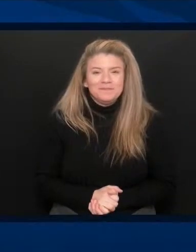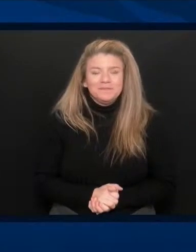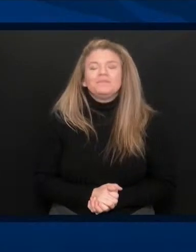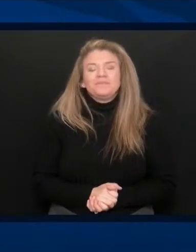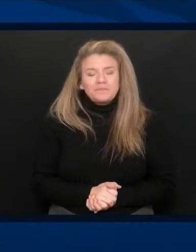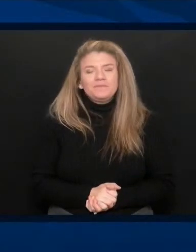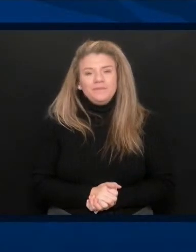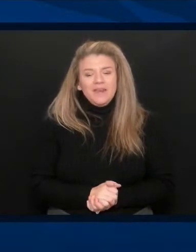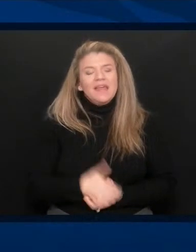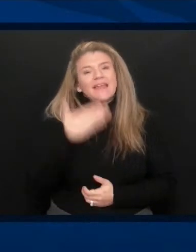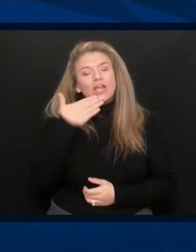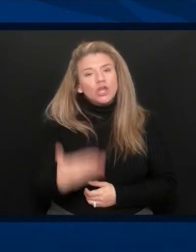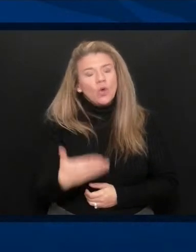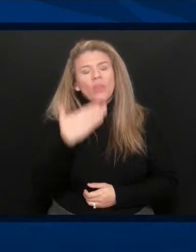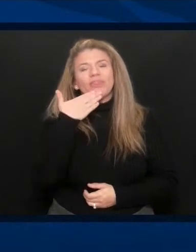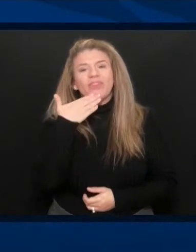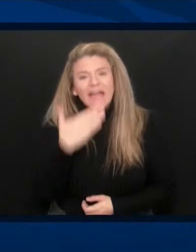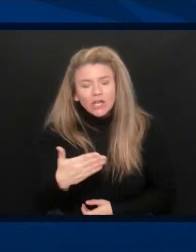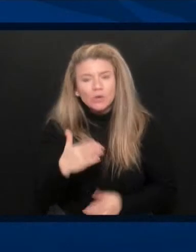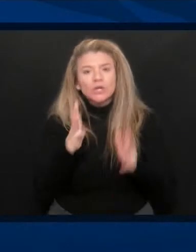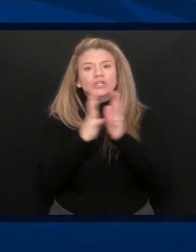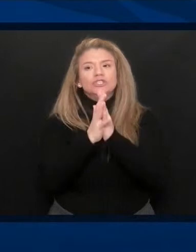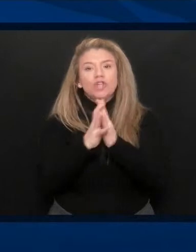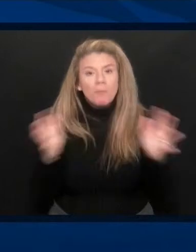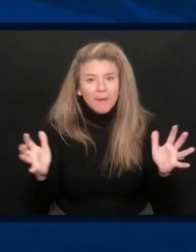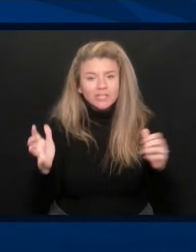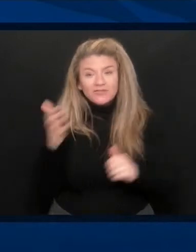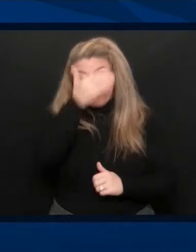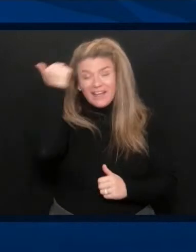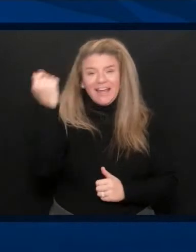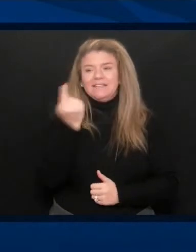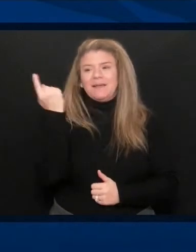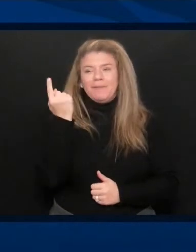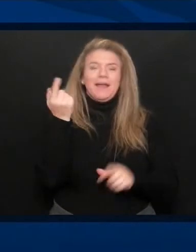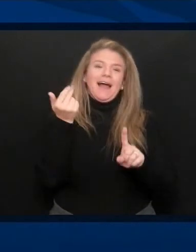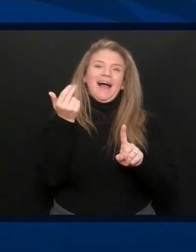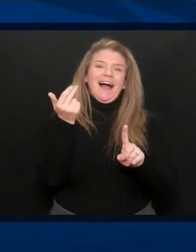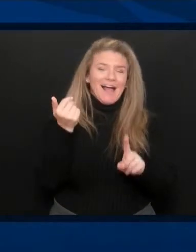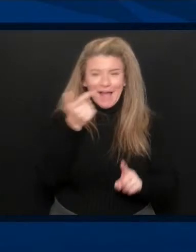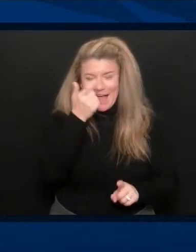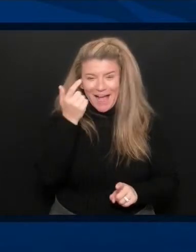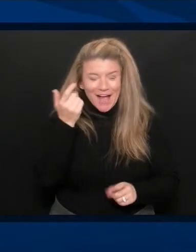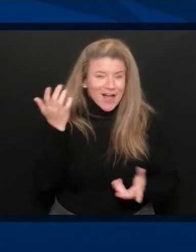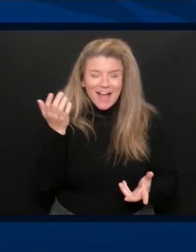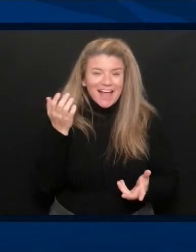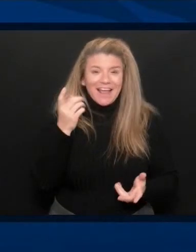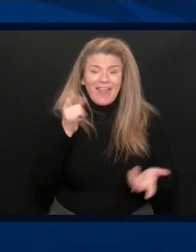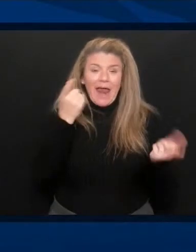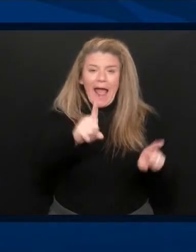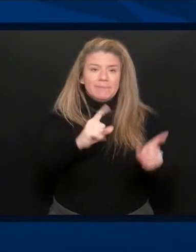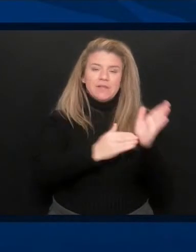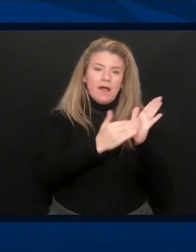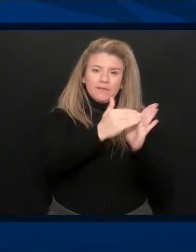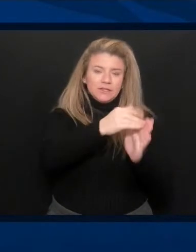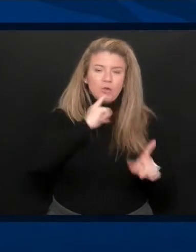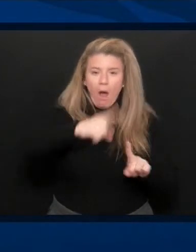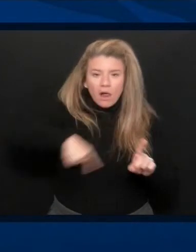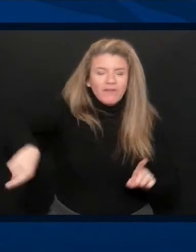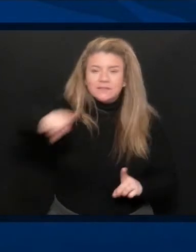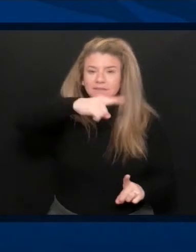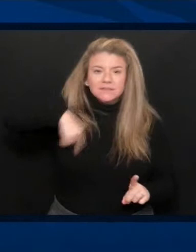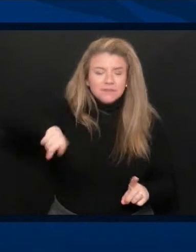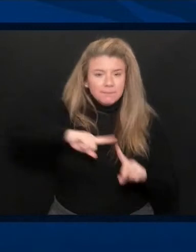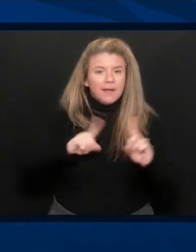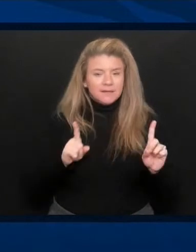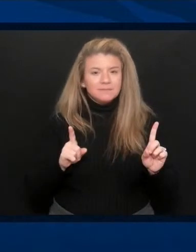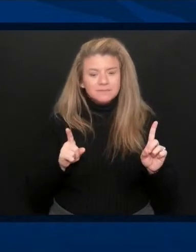Well, David, listen, thank you so much for forgetting something because gracious sakes, it happens all the time to all of us and everything,